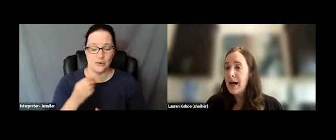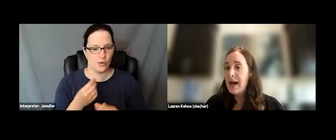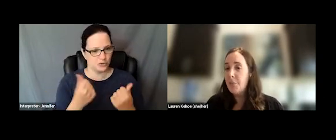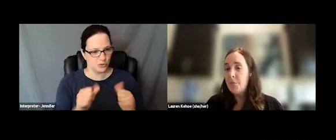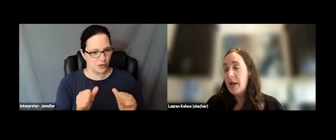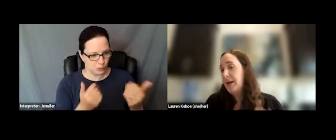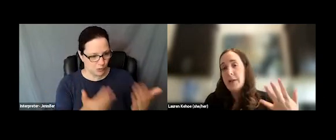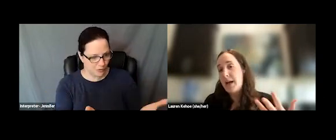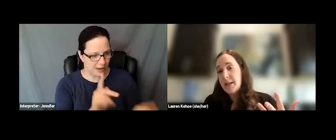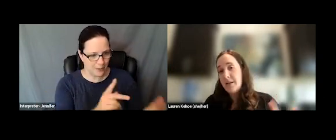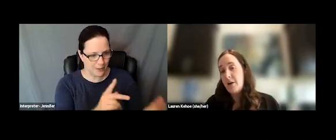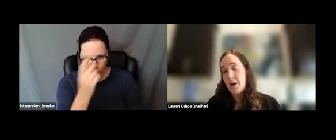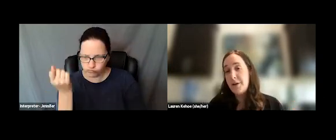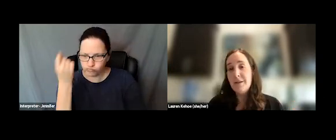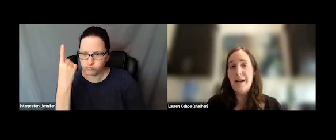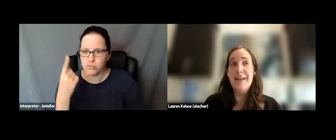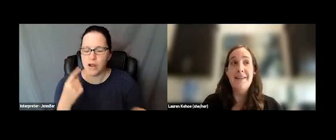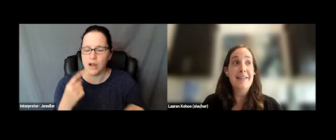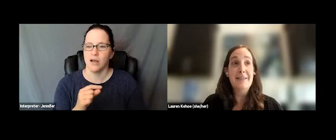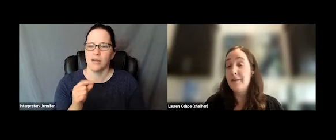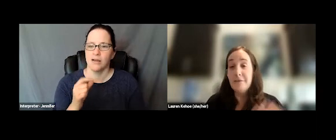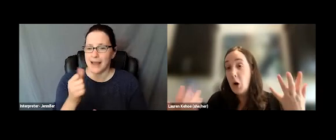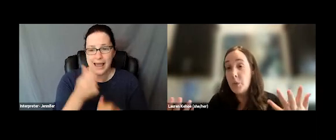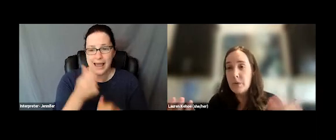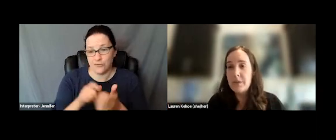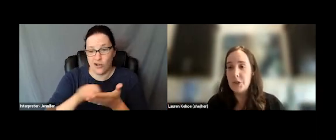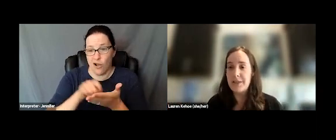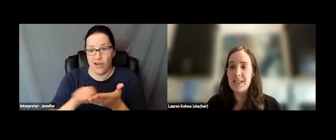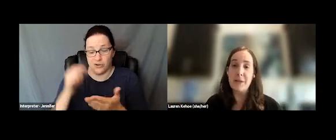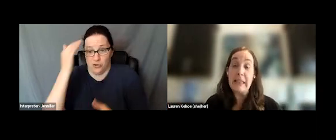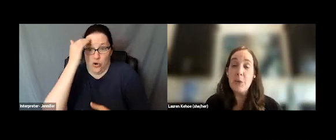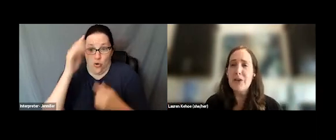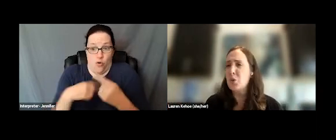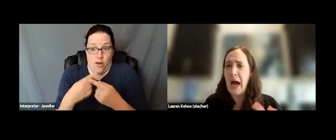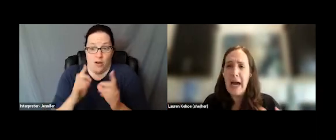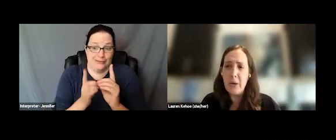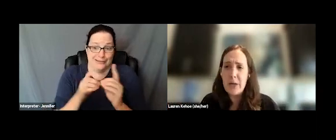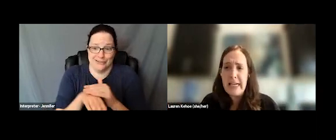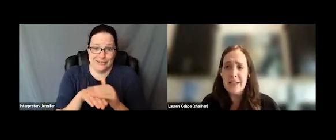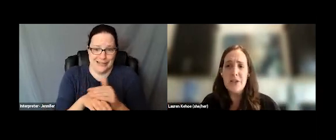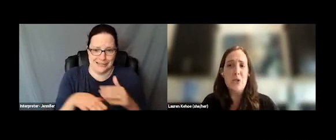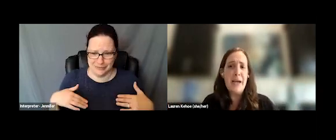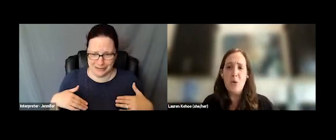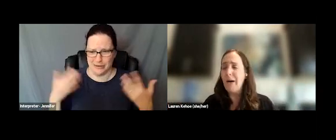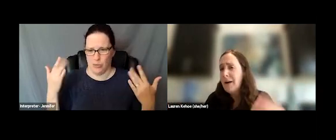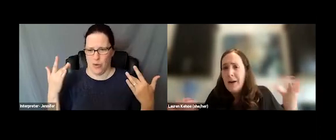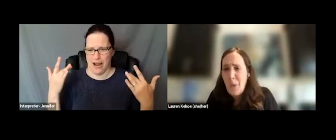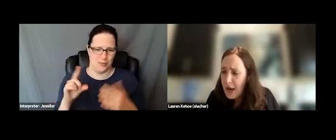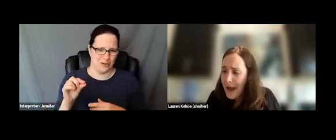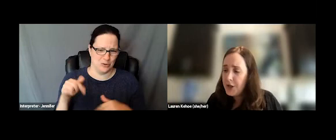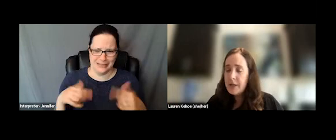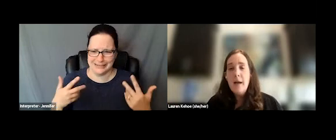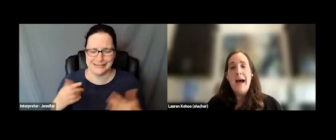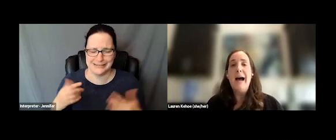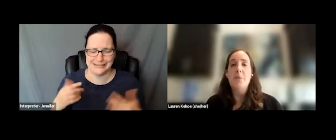project. Not every content author had known what digital accessibility was or why we needed to do it or why